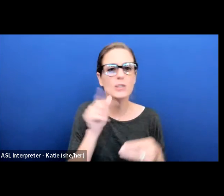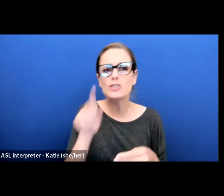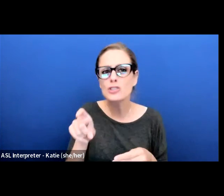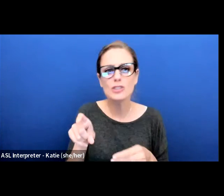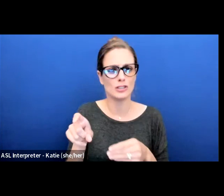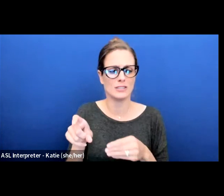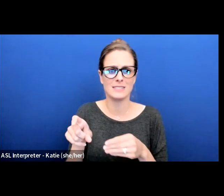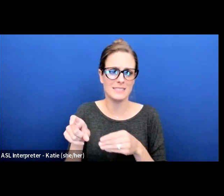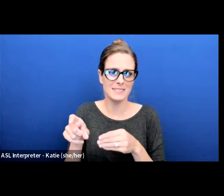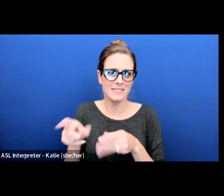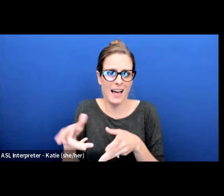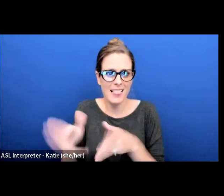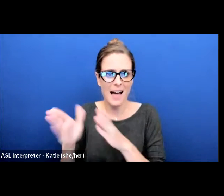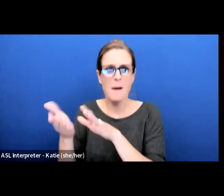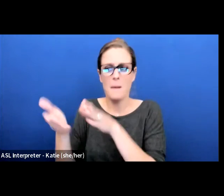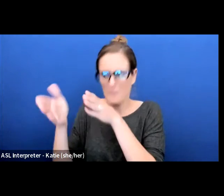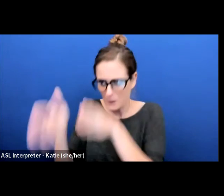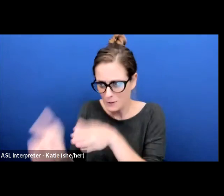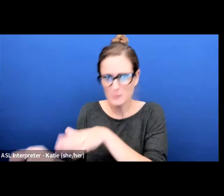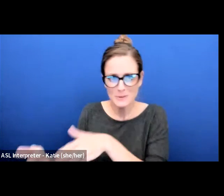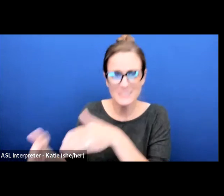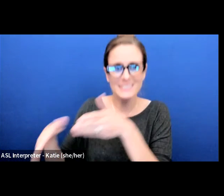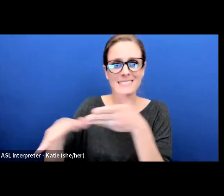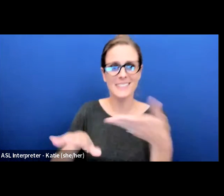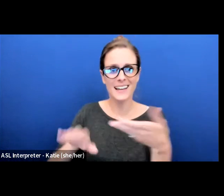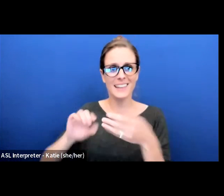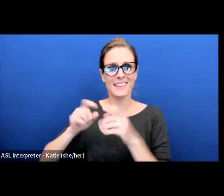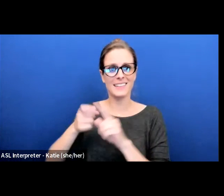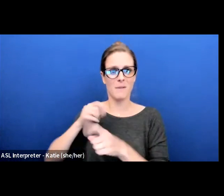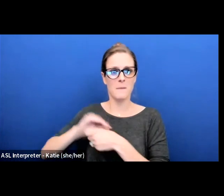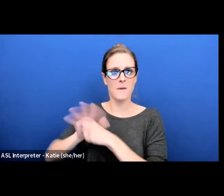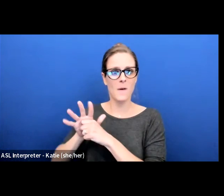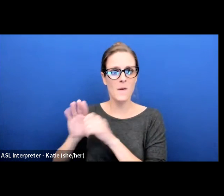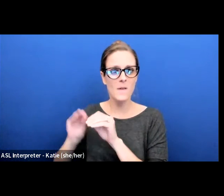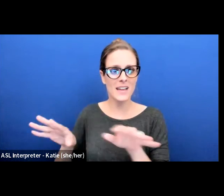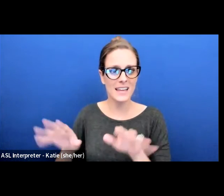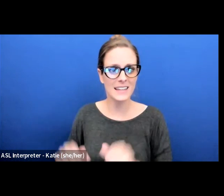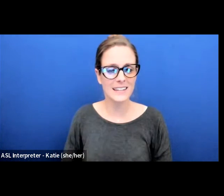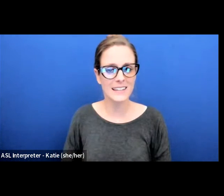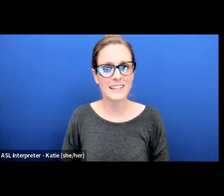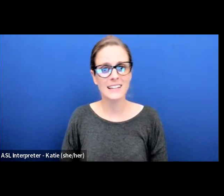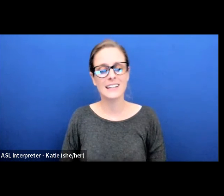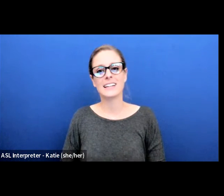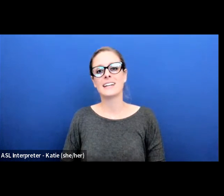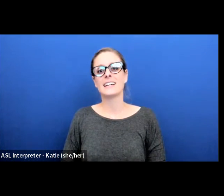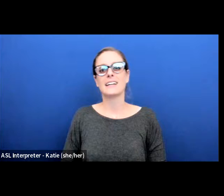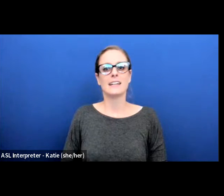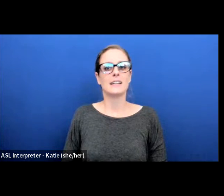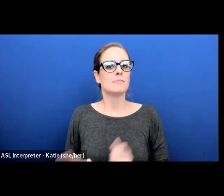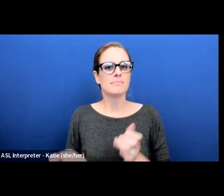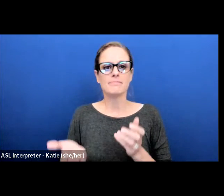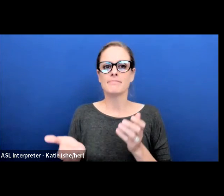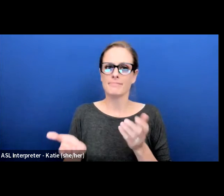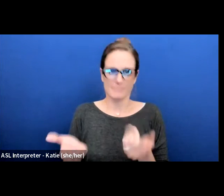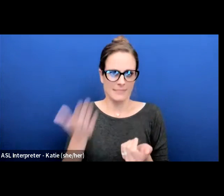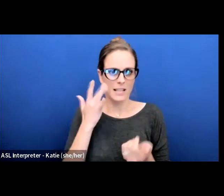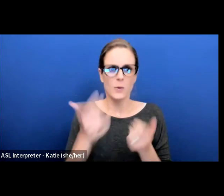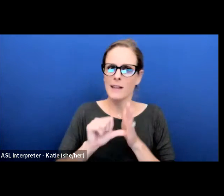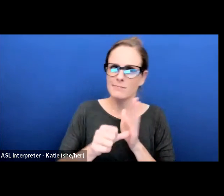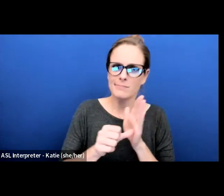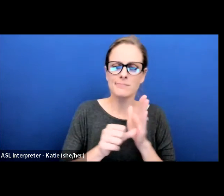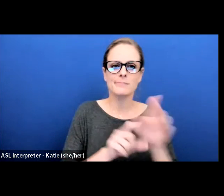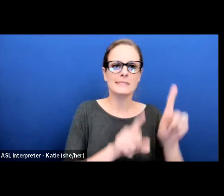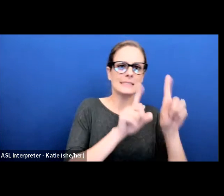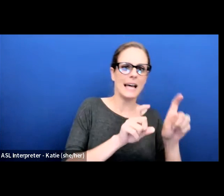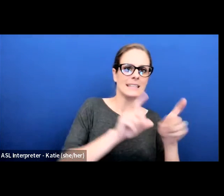this. And so the last thing is just really underscoring what everyone else said about the test to treat. There's a lot of barriers. People need to